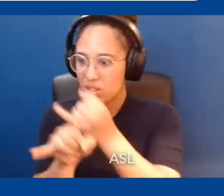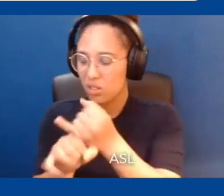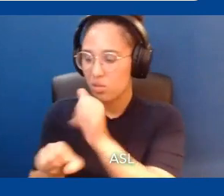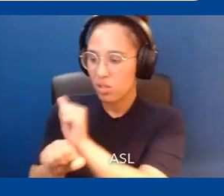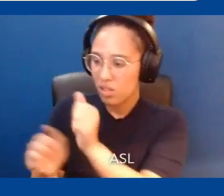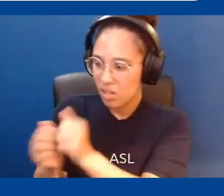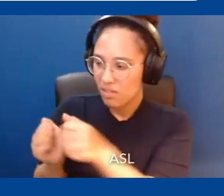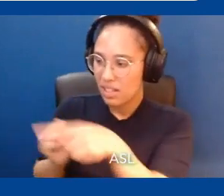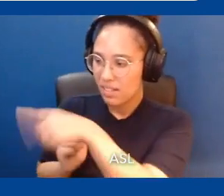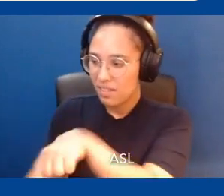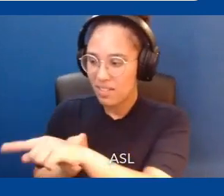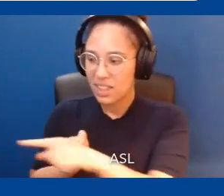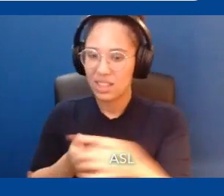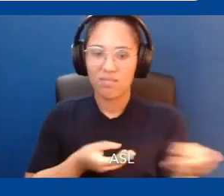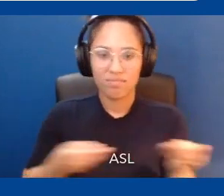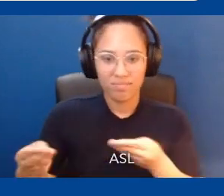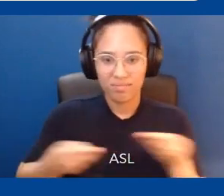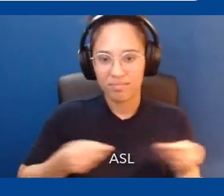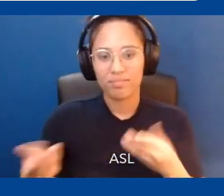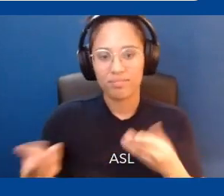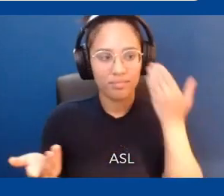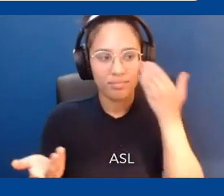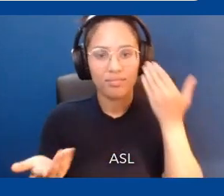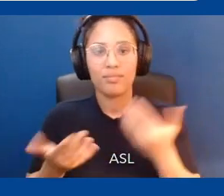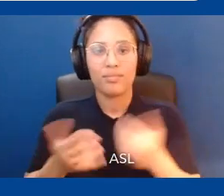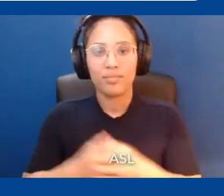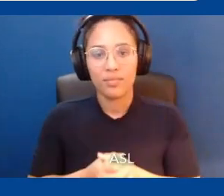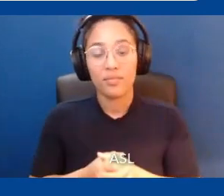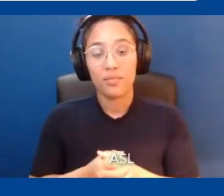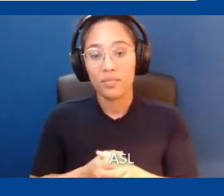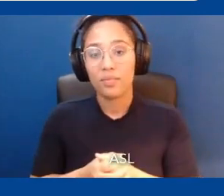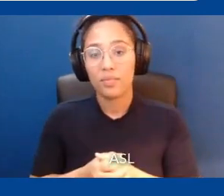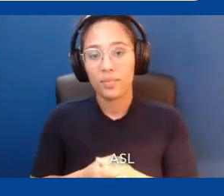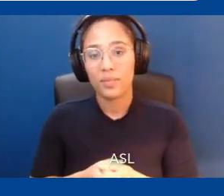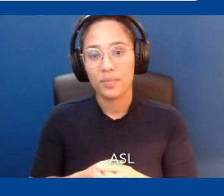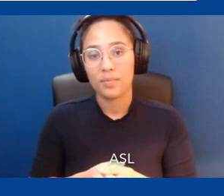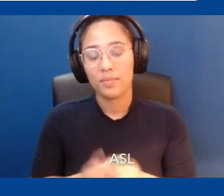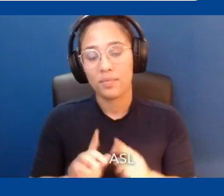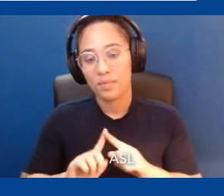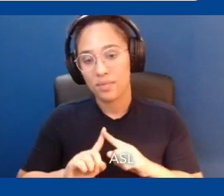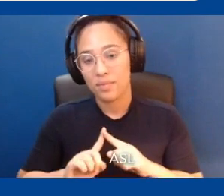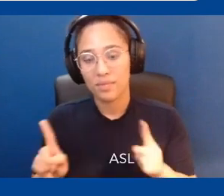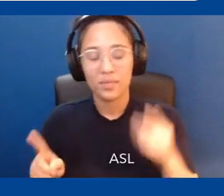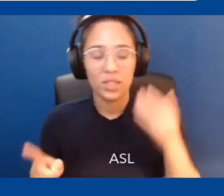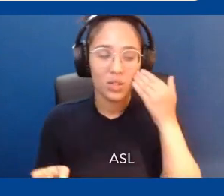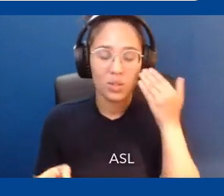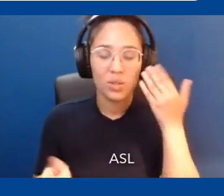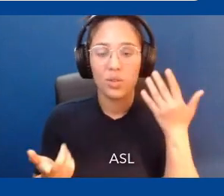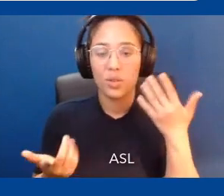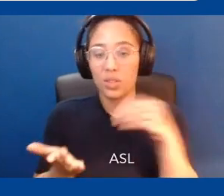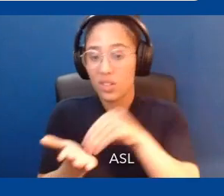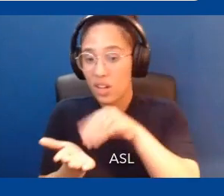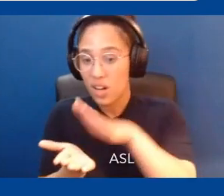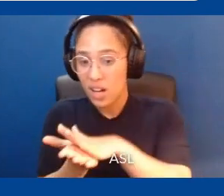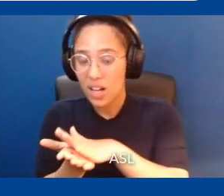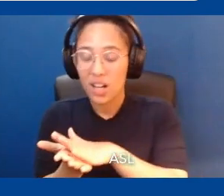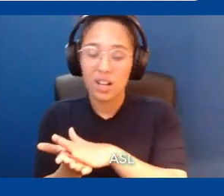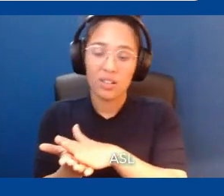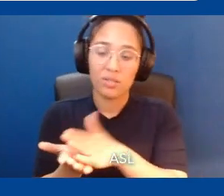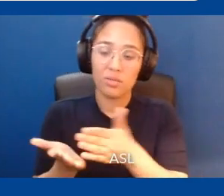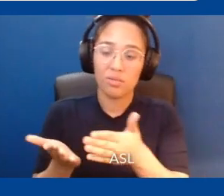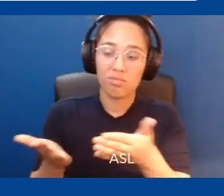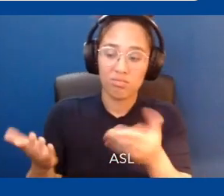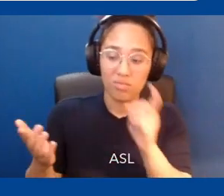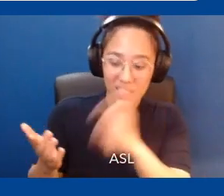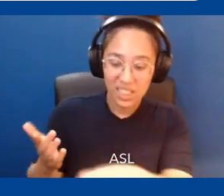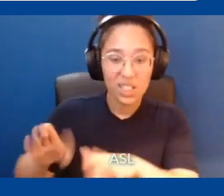it's, I applaud archive that make the archive open or accessible, but I think it's not enough. We